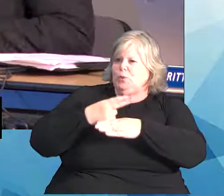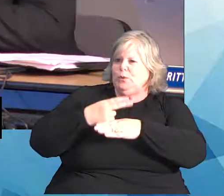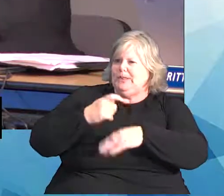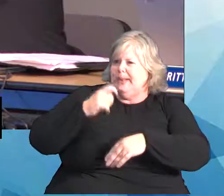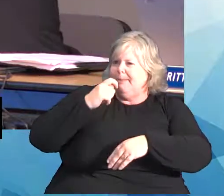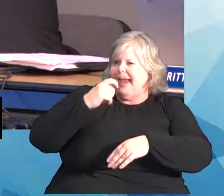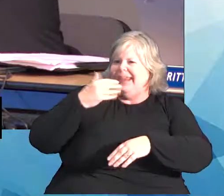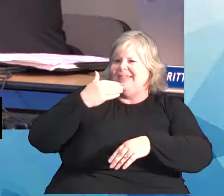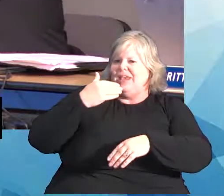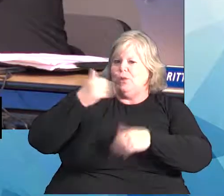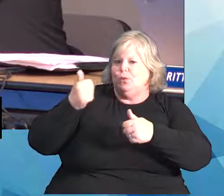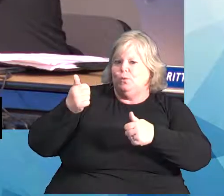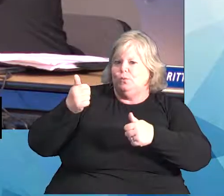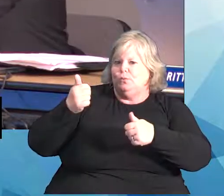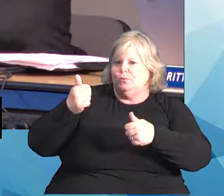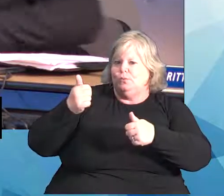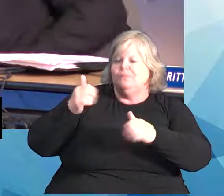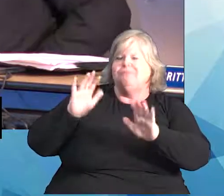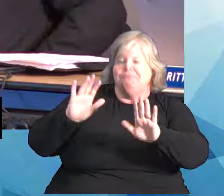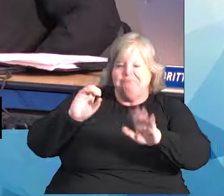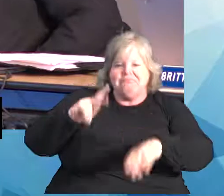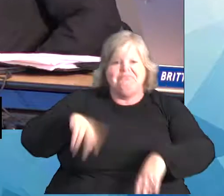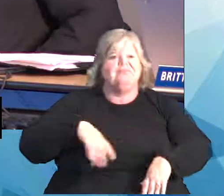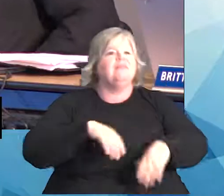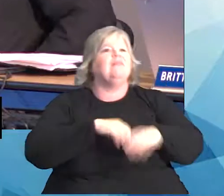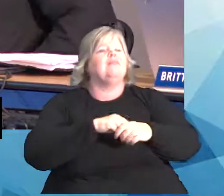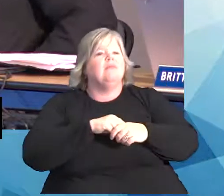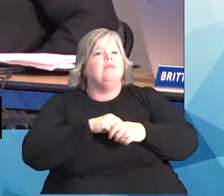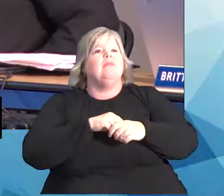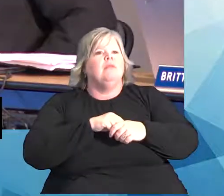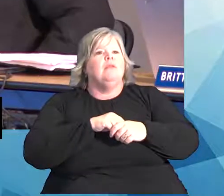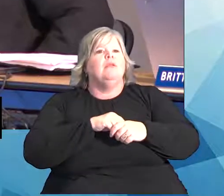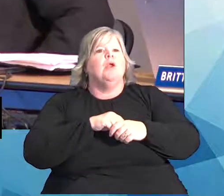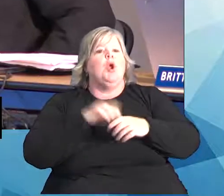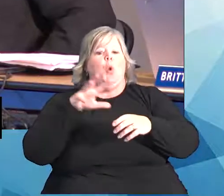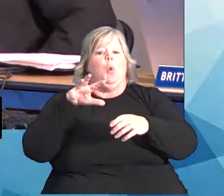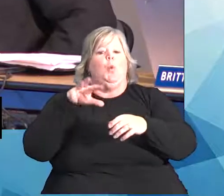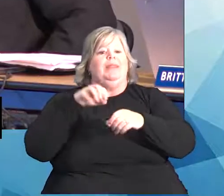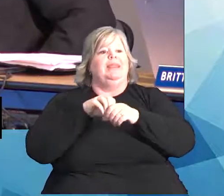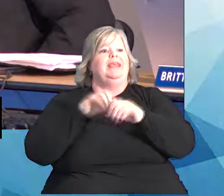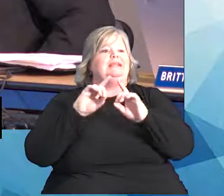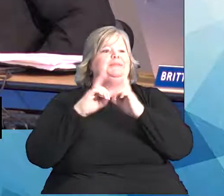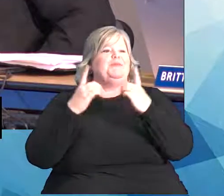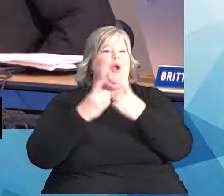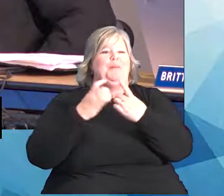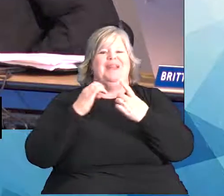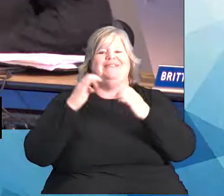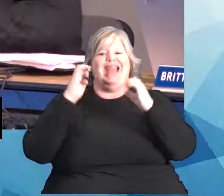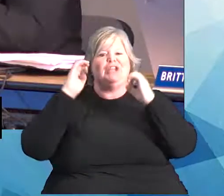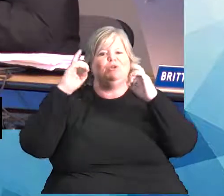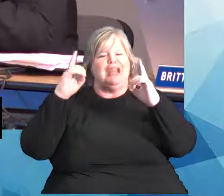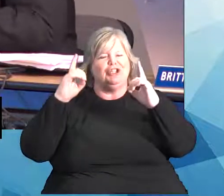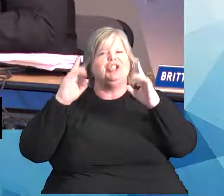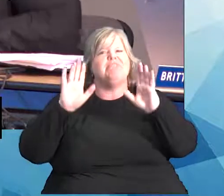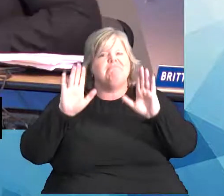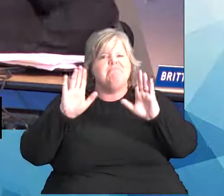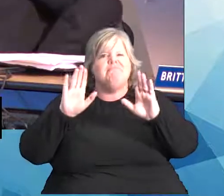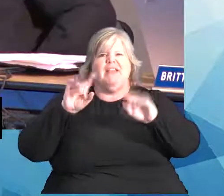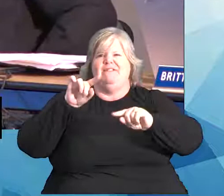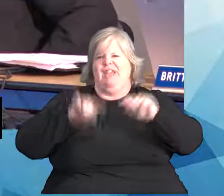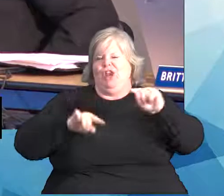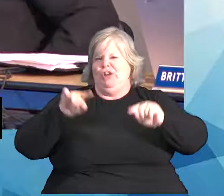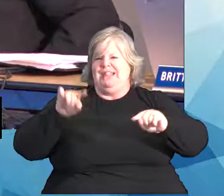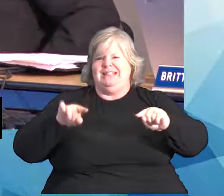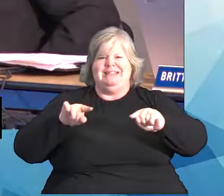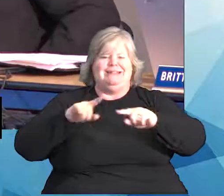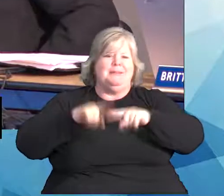Thank you. Sorry, got off track. So within the Department of Education, it varies between program area, I think in